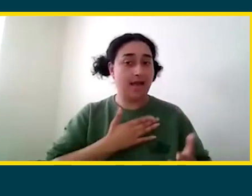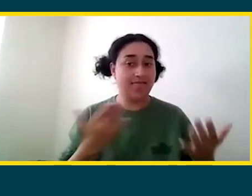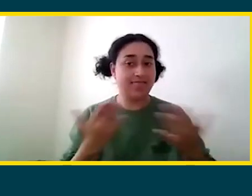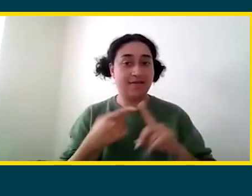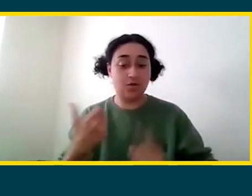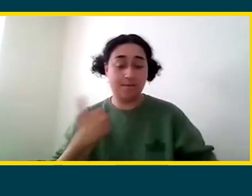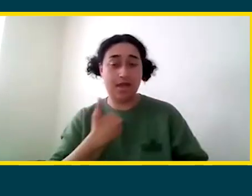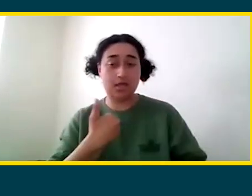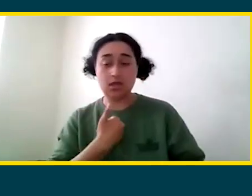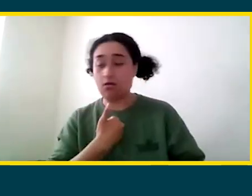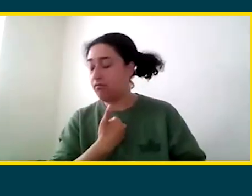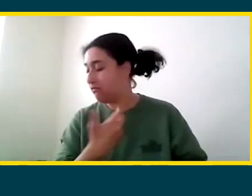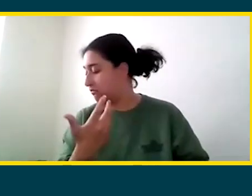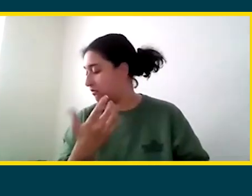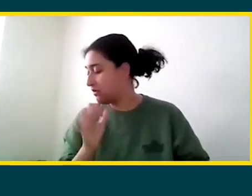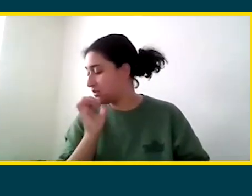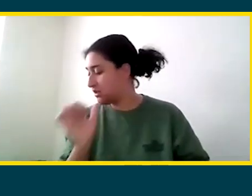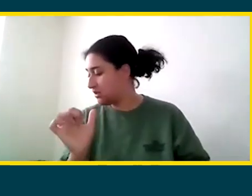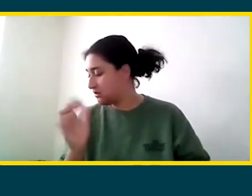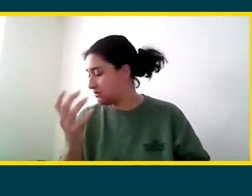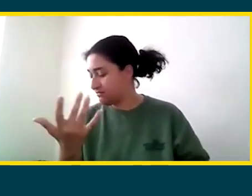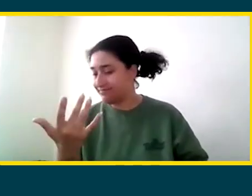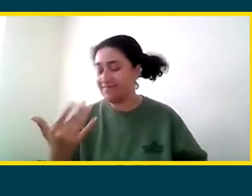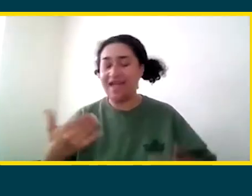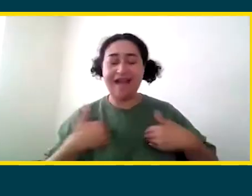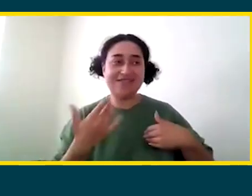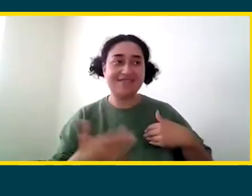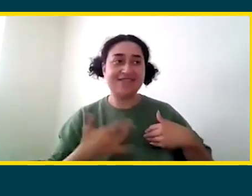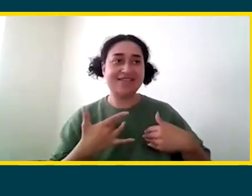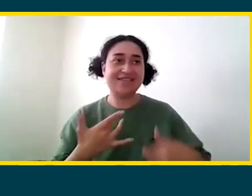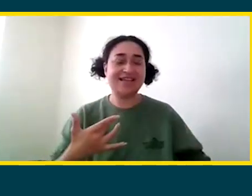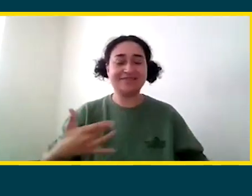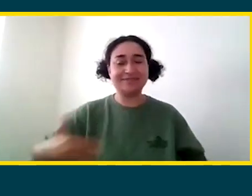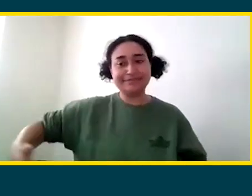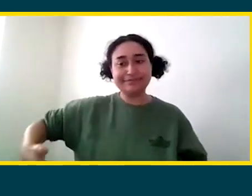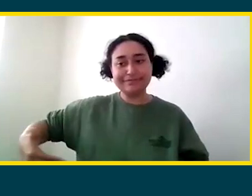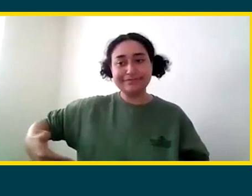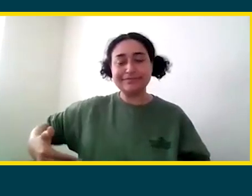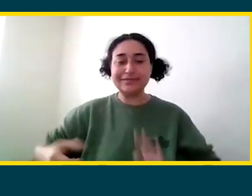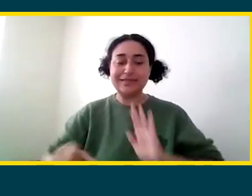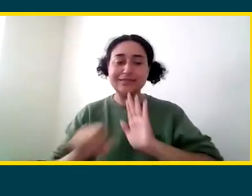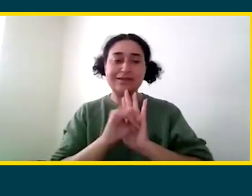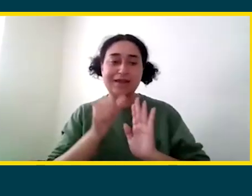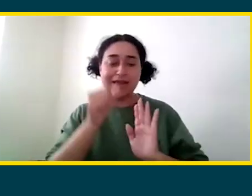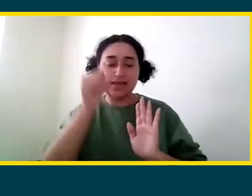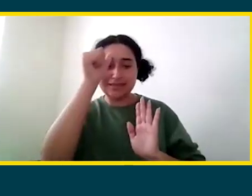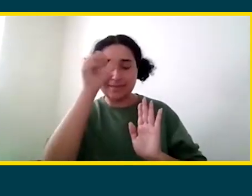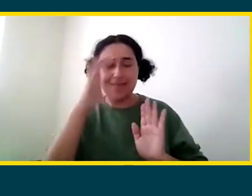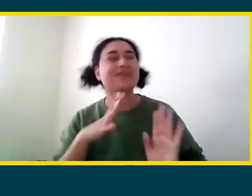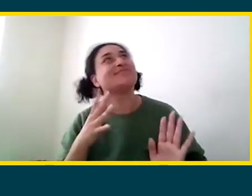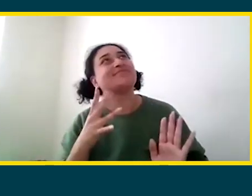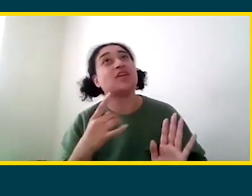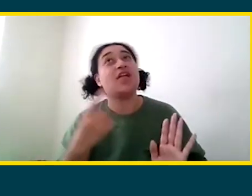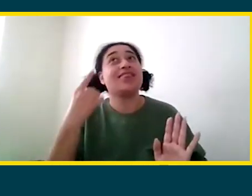myself isn't just having the feeling that being a man was not quite, or as I put it, I'm thinking I was a